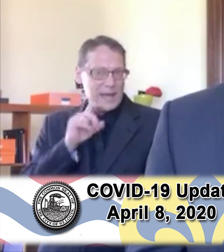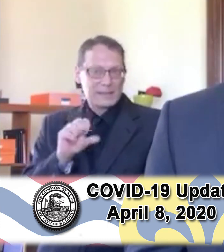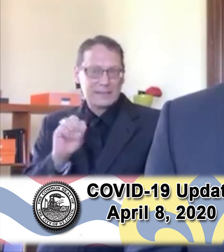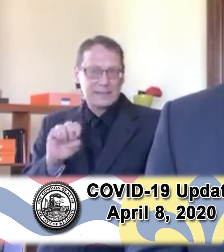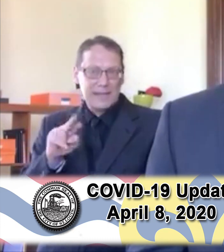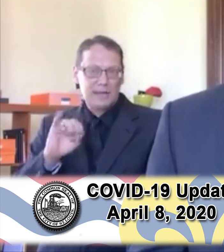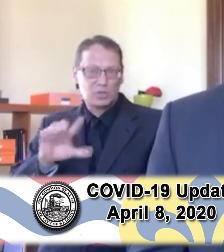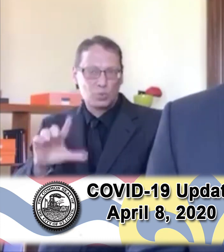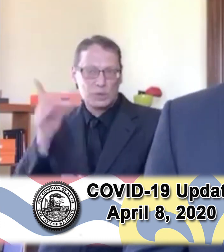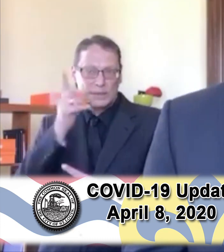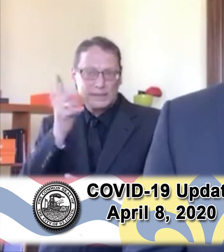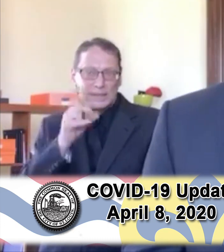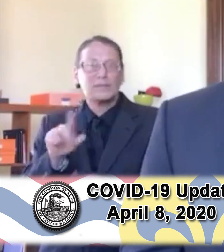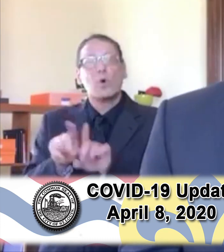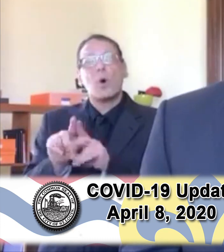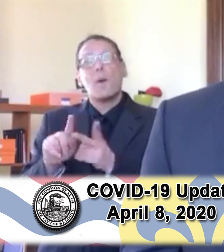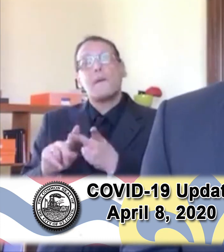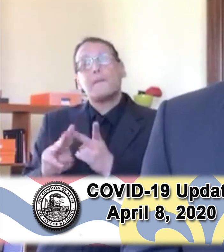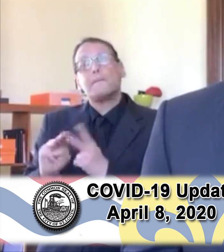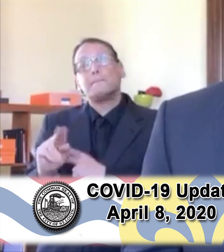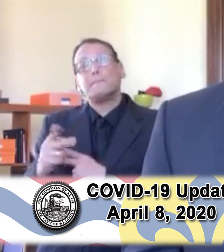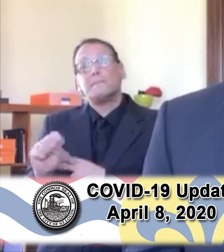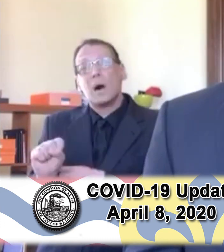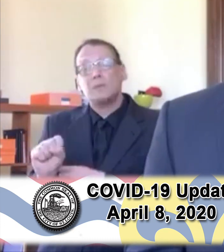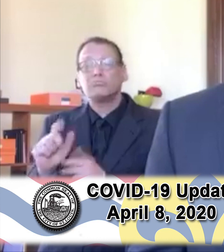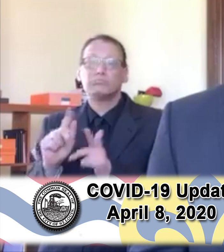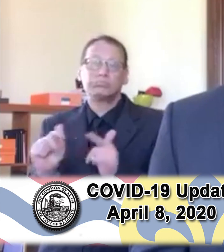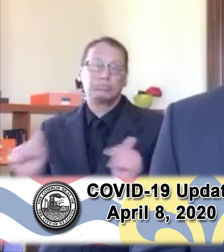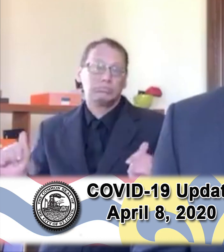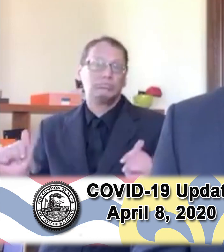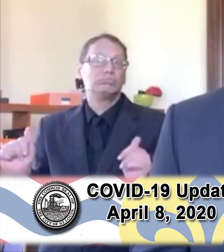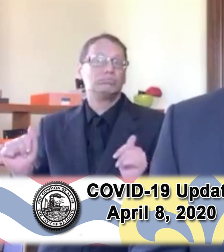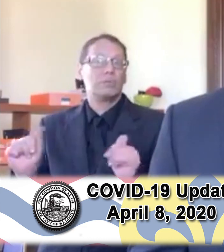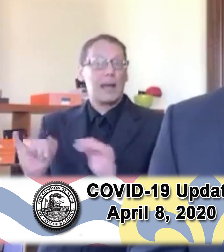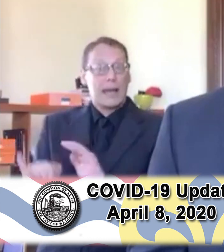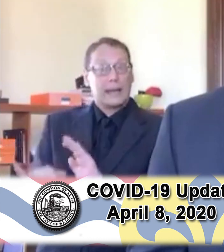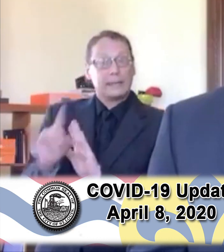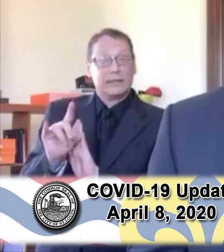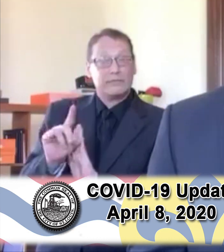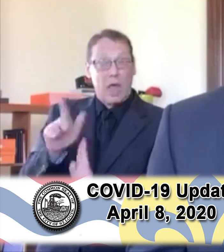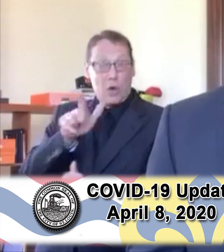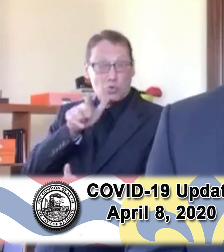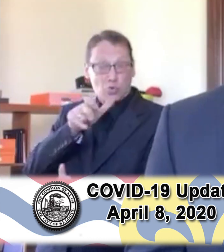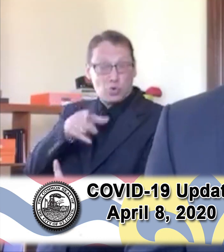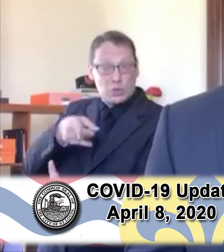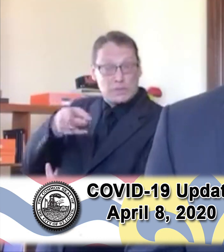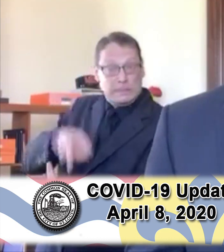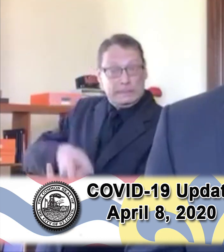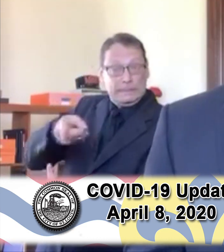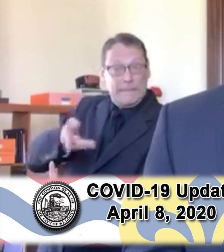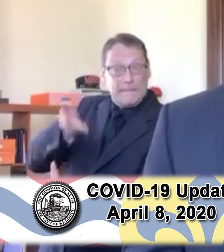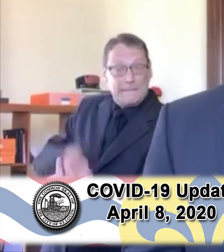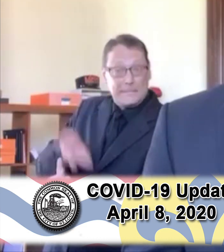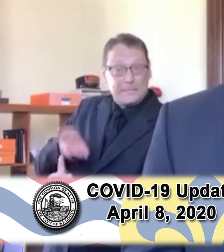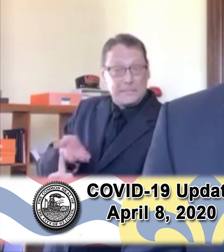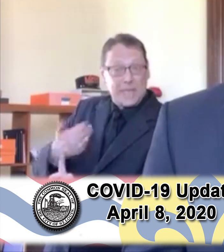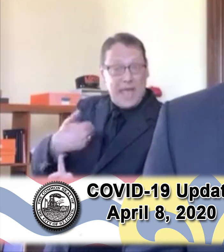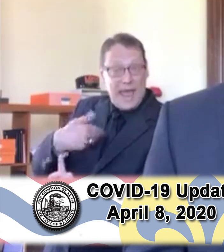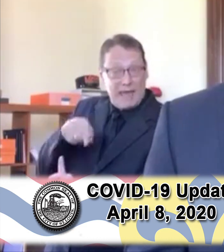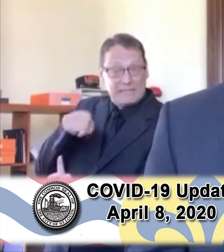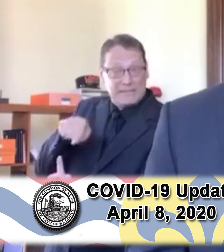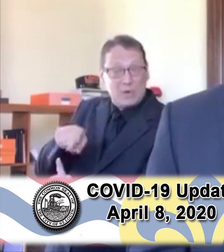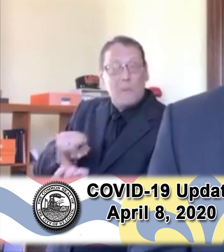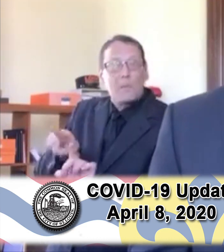as mumps and measles. And contact tracing allows us to not only identify who the case is, but also to identify